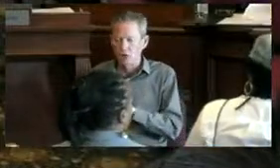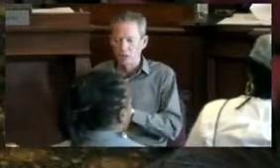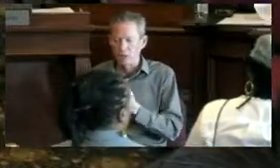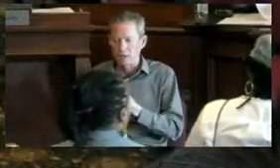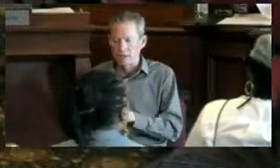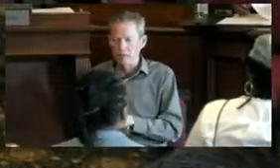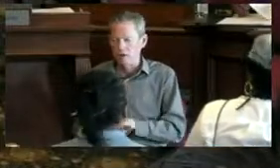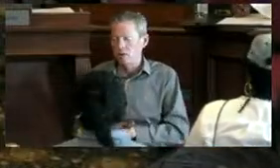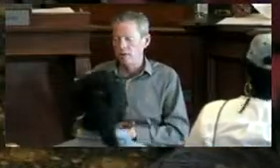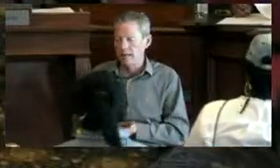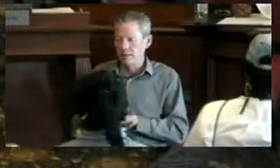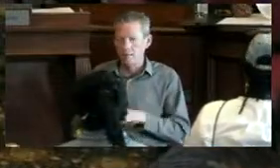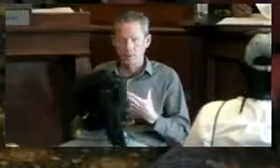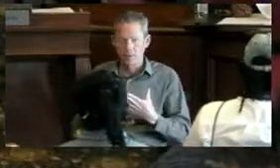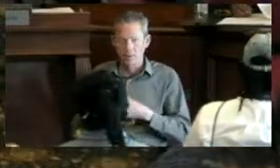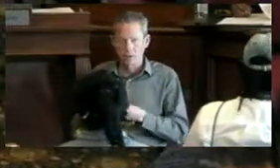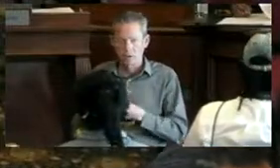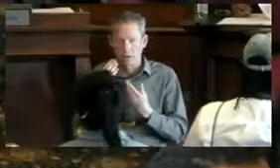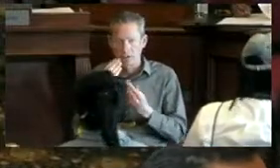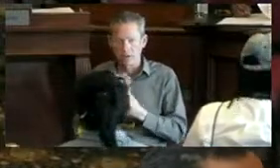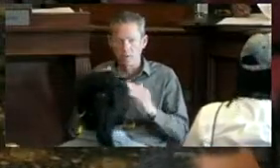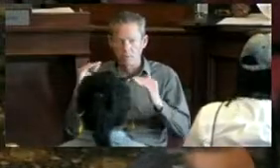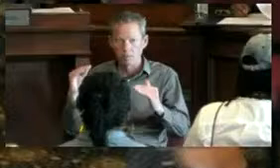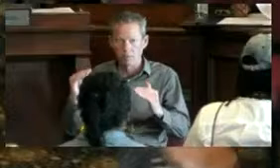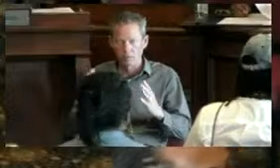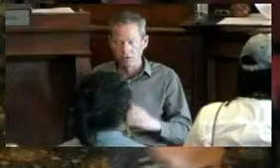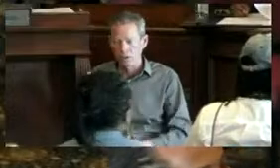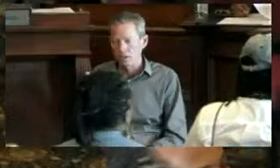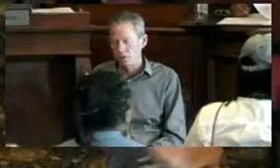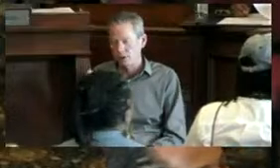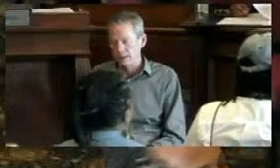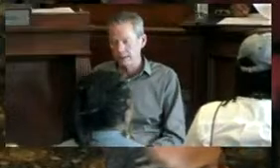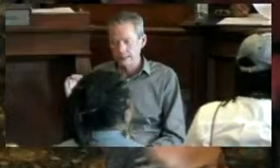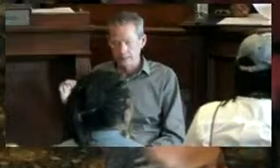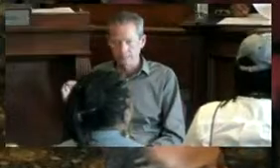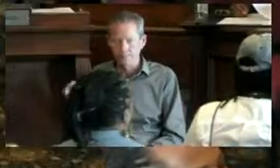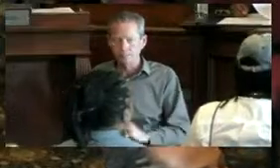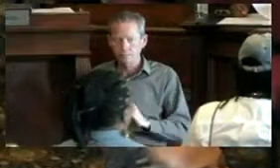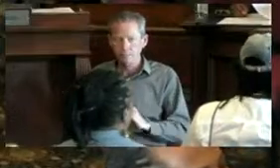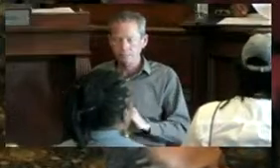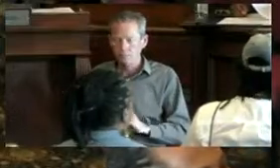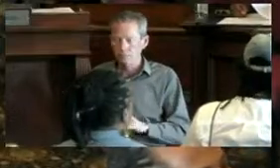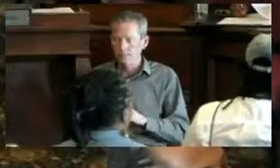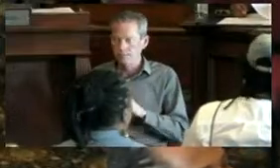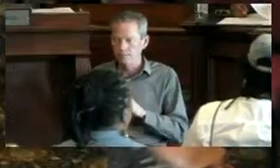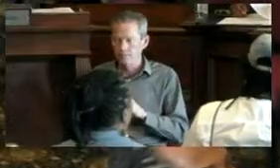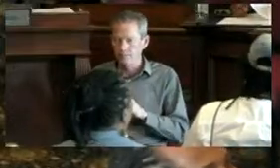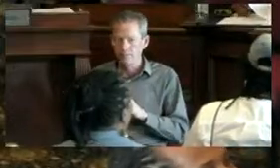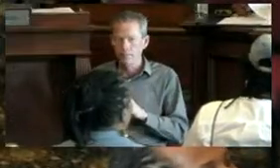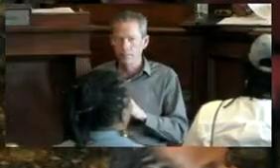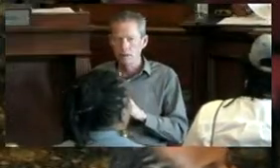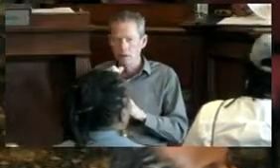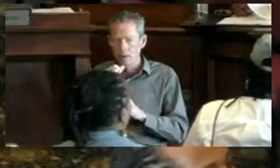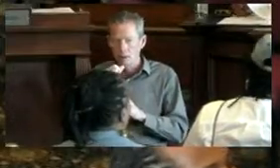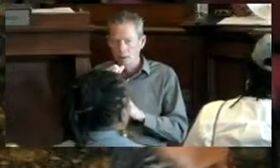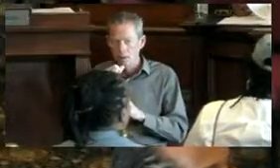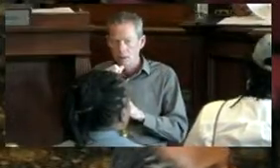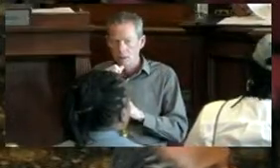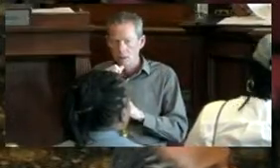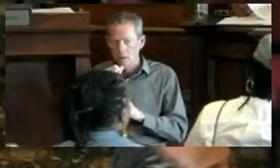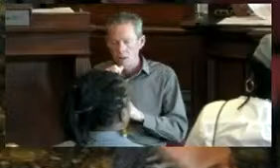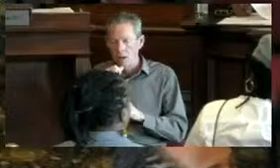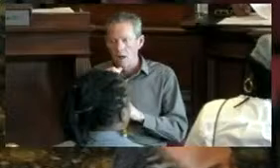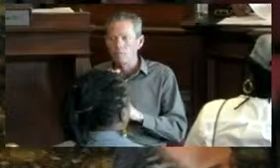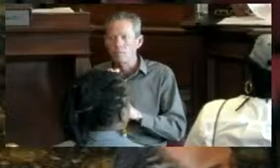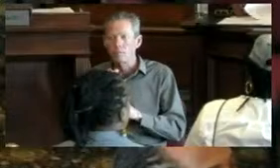When I last was here, I shared that I am a professor at Genesee Community College, teaching the first non-plant-touching